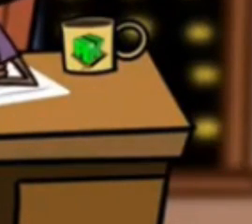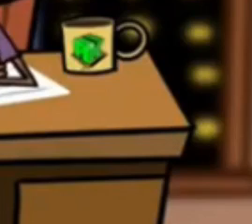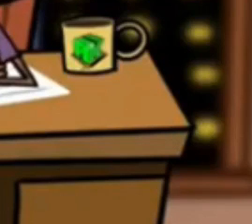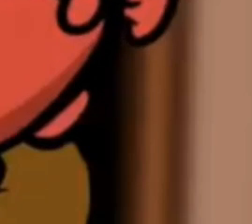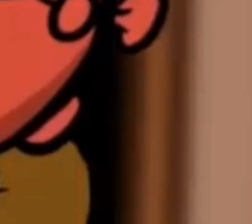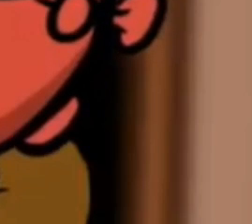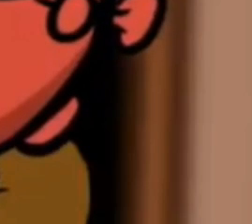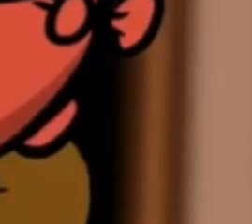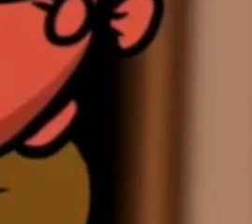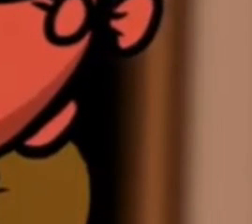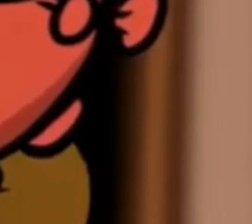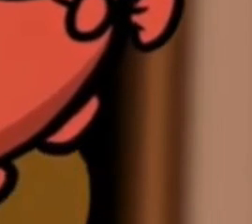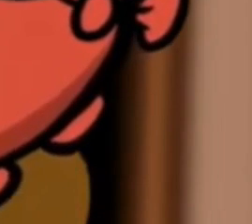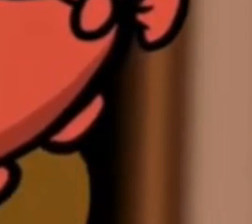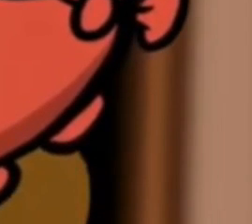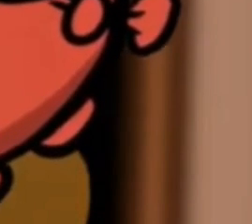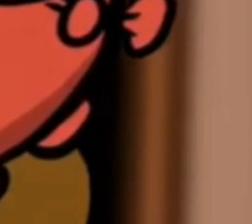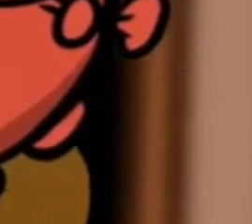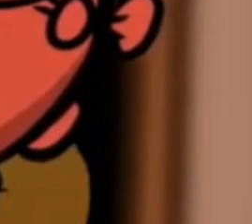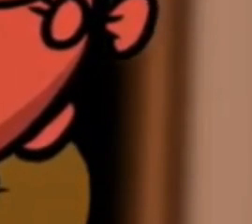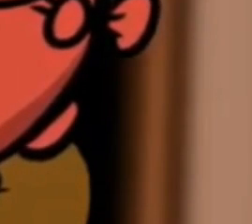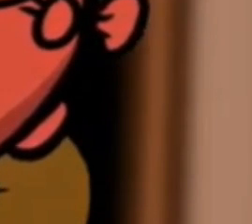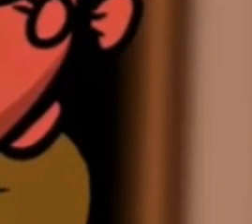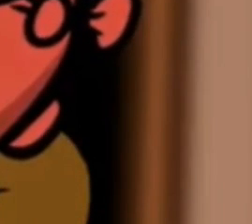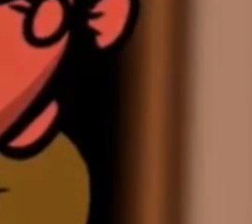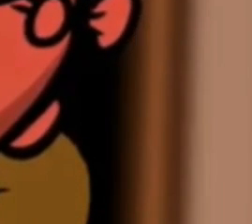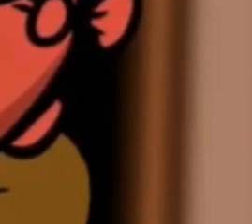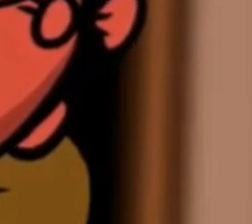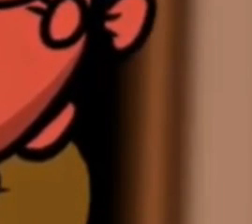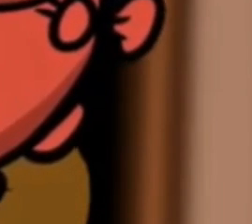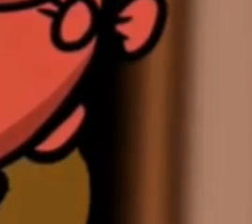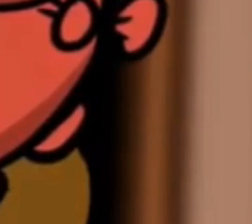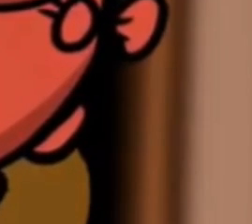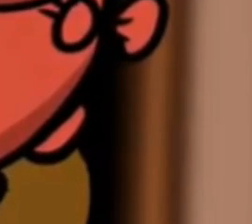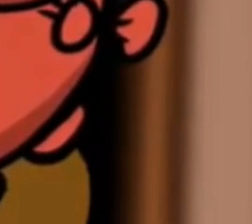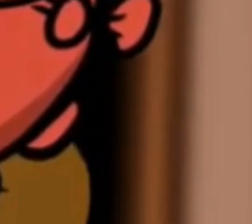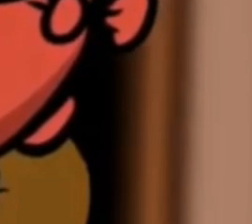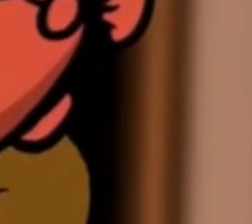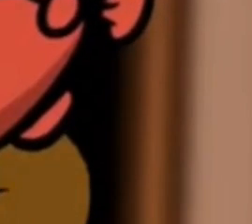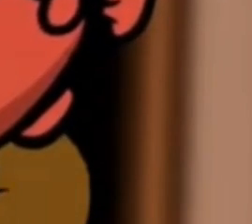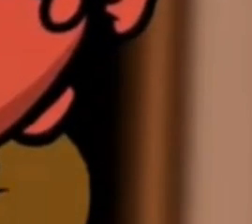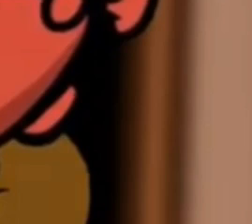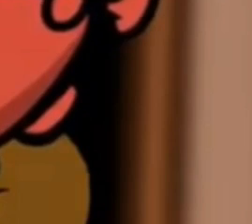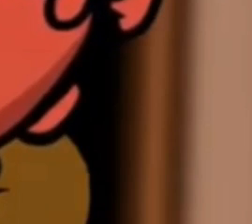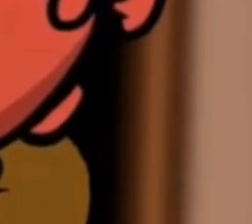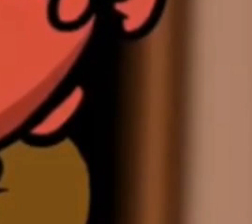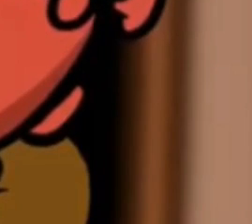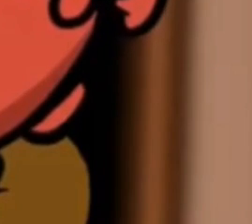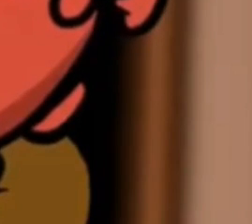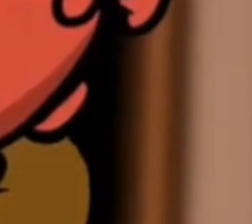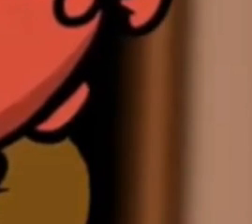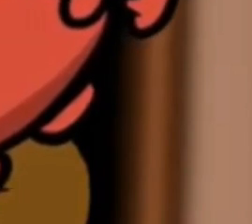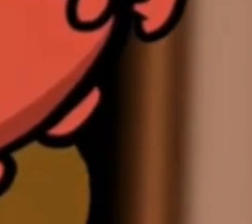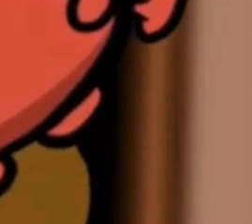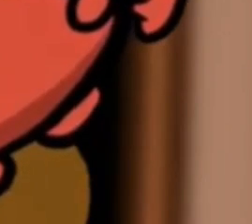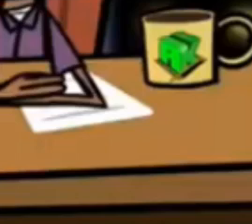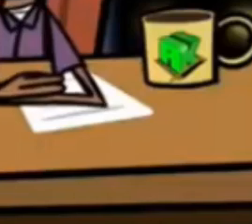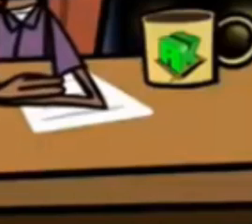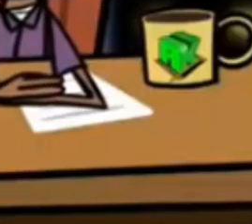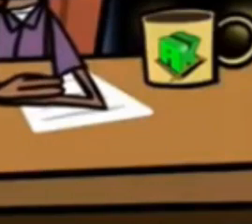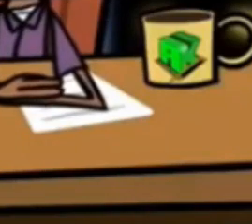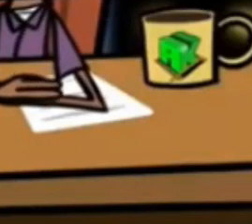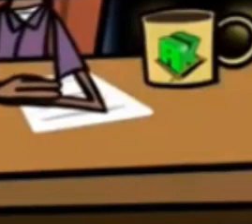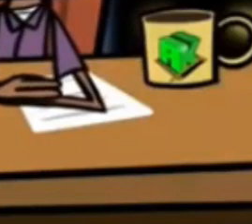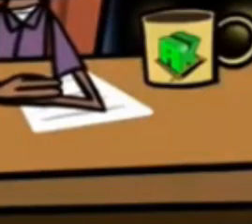ages of 21 and 40 years. The age of the patients ranged